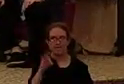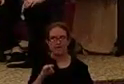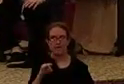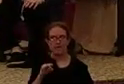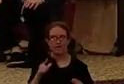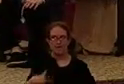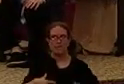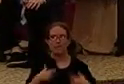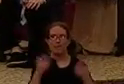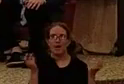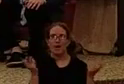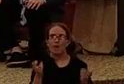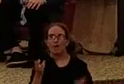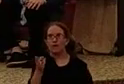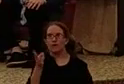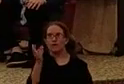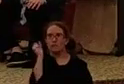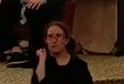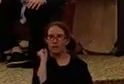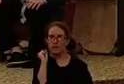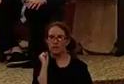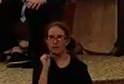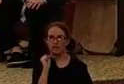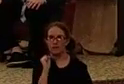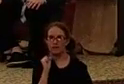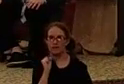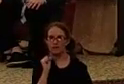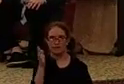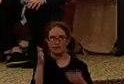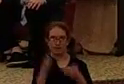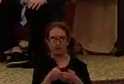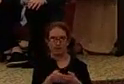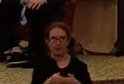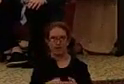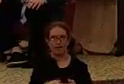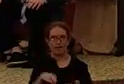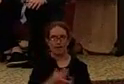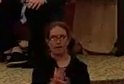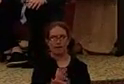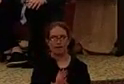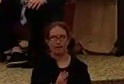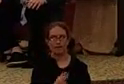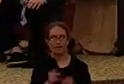life by what you used to be or what you've been up to this point. Let this be